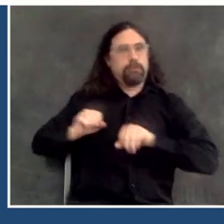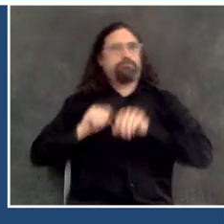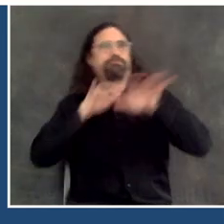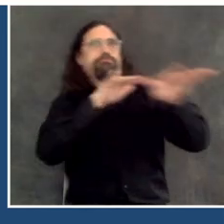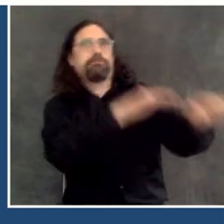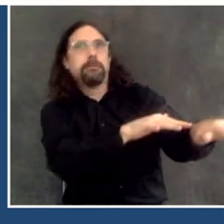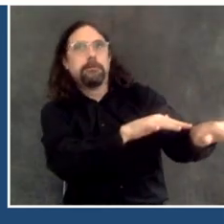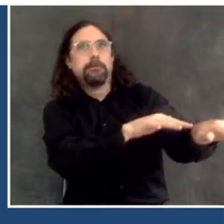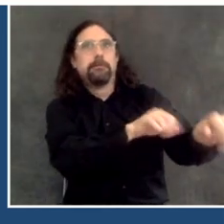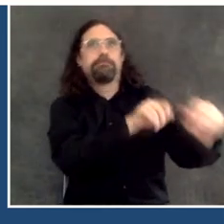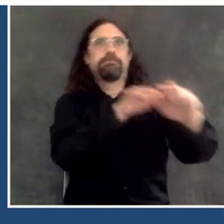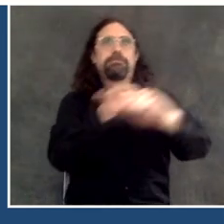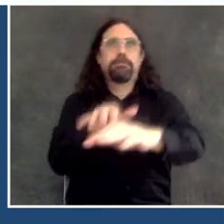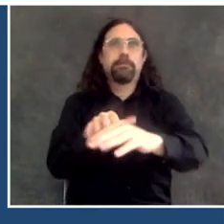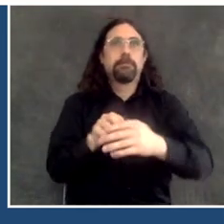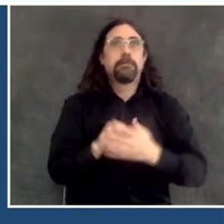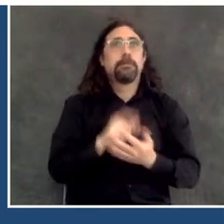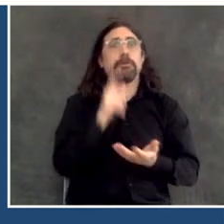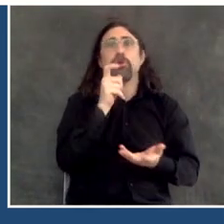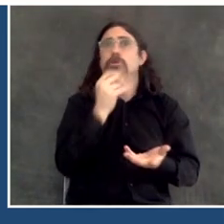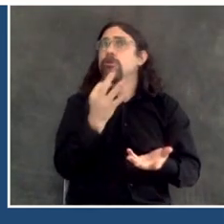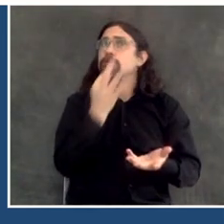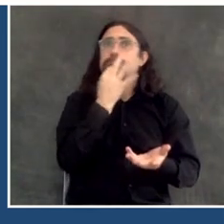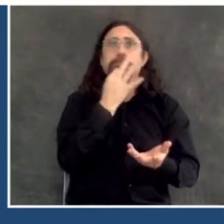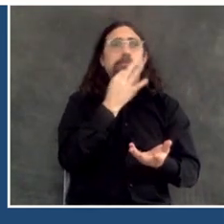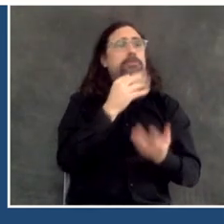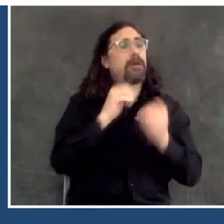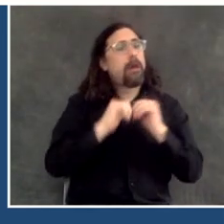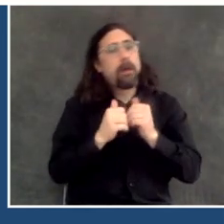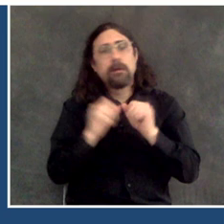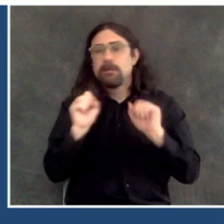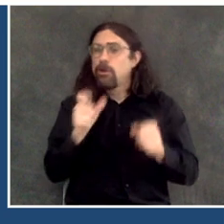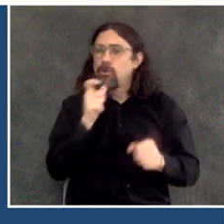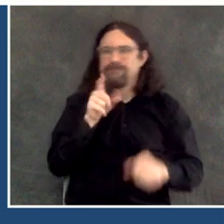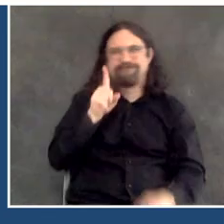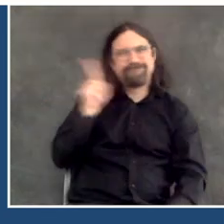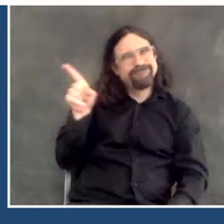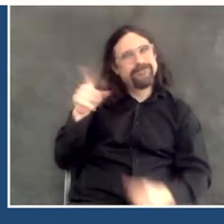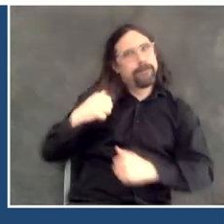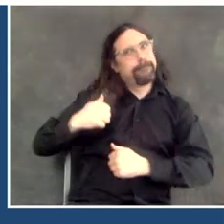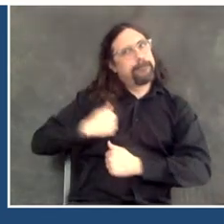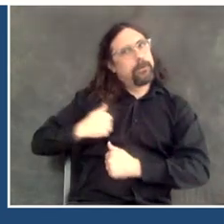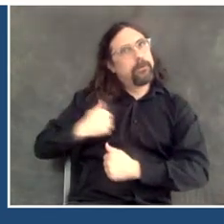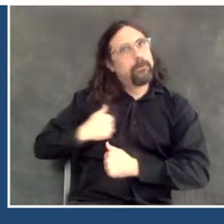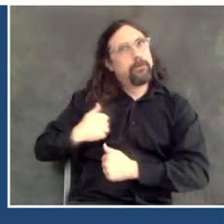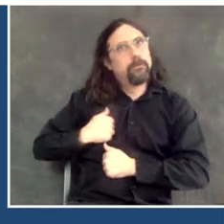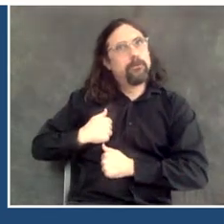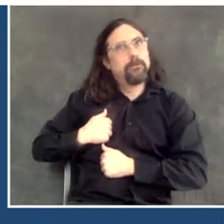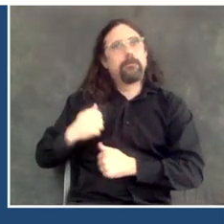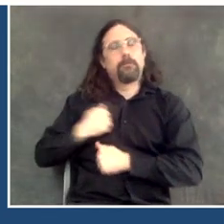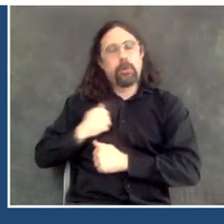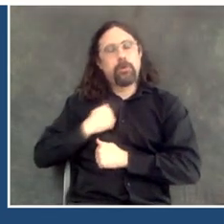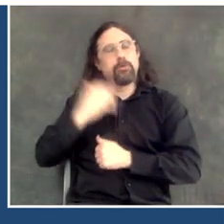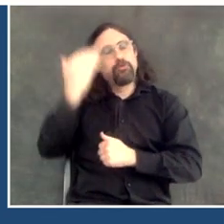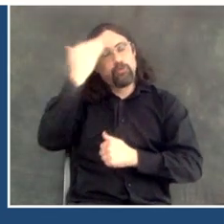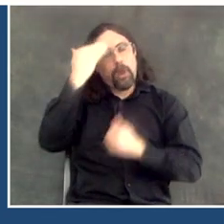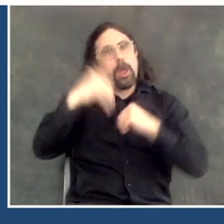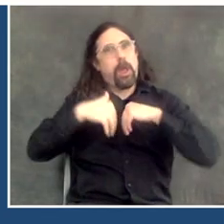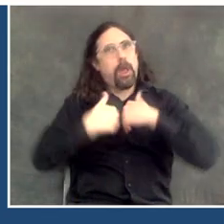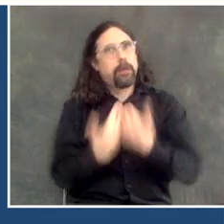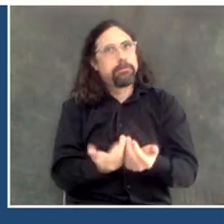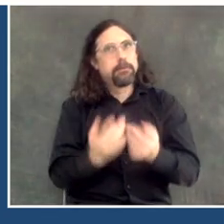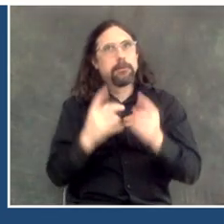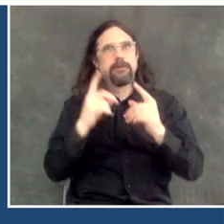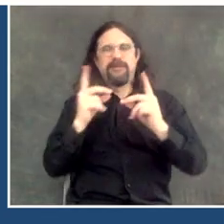military has the ability to put together a national structure to mobilize these medical personnel and ensure they get where they need